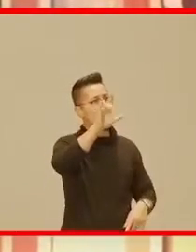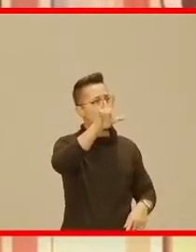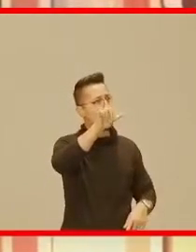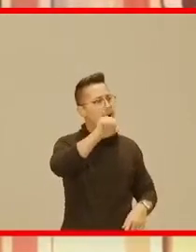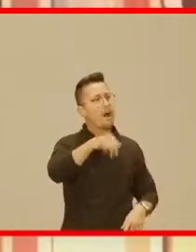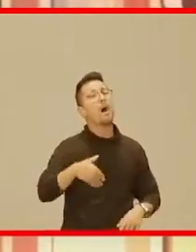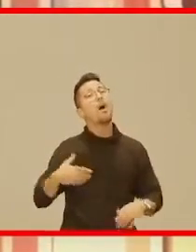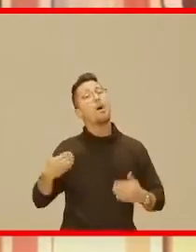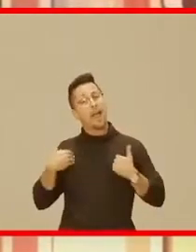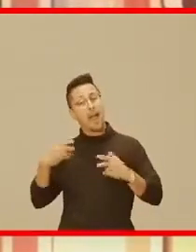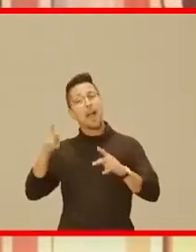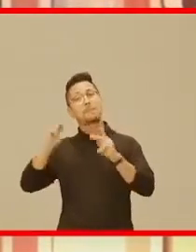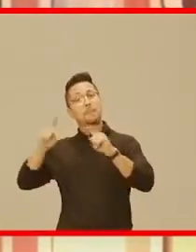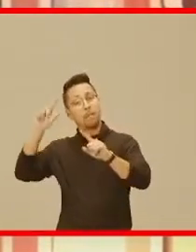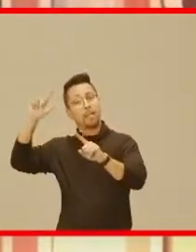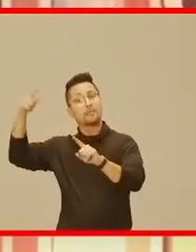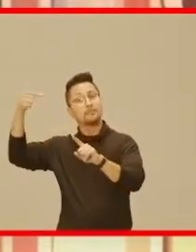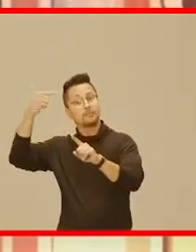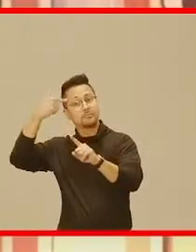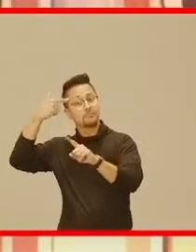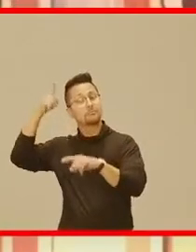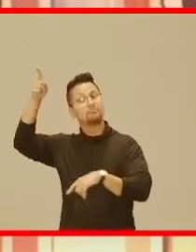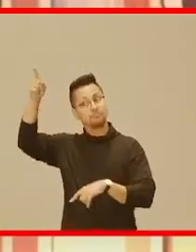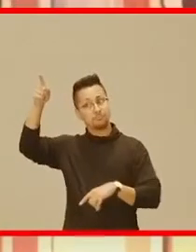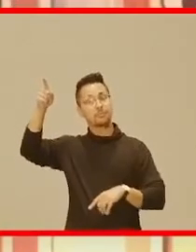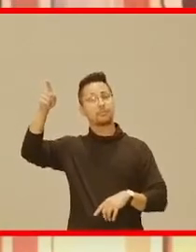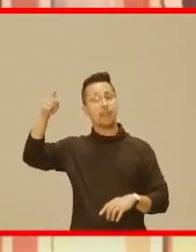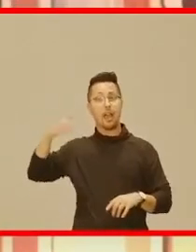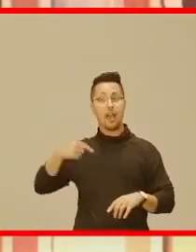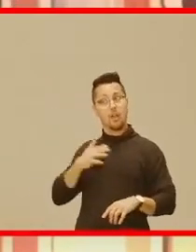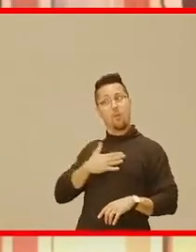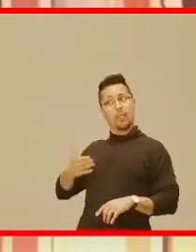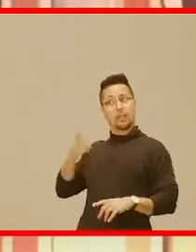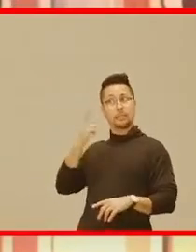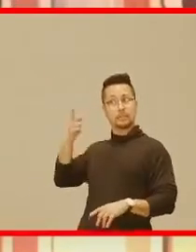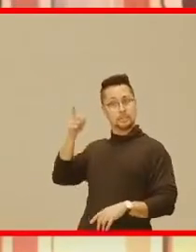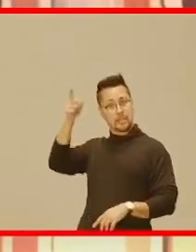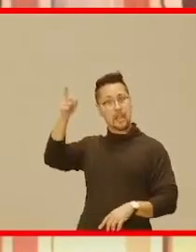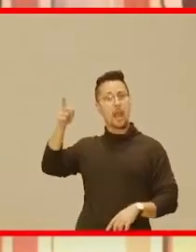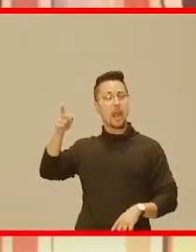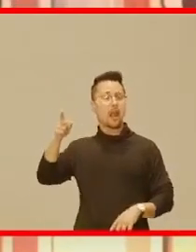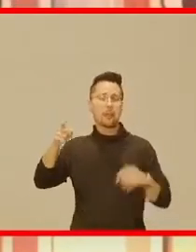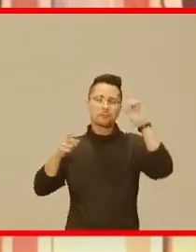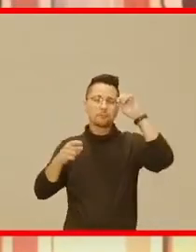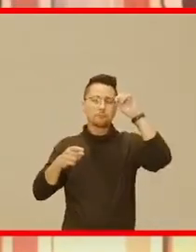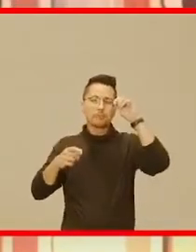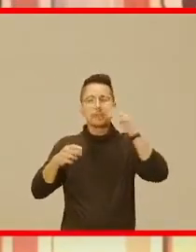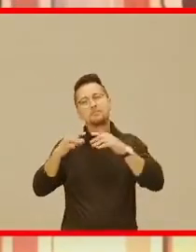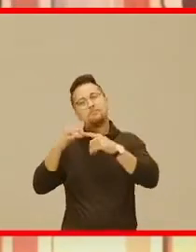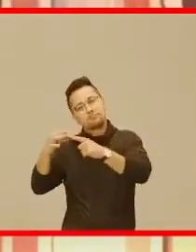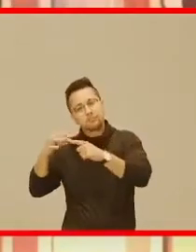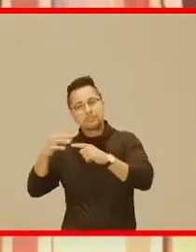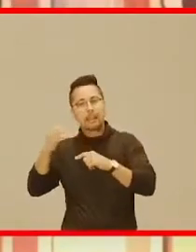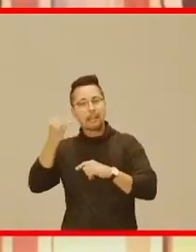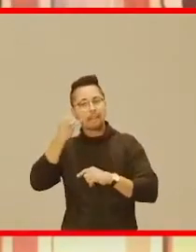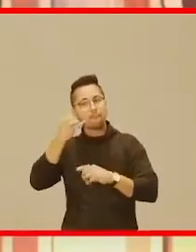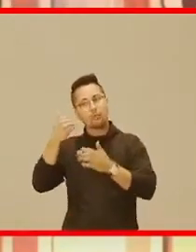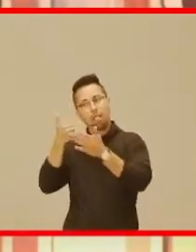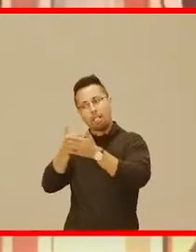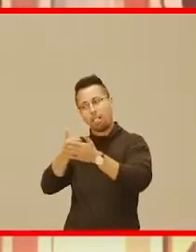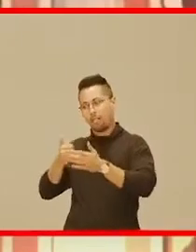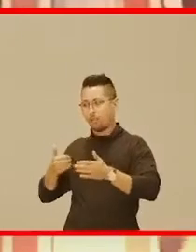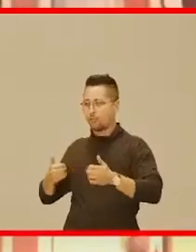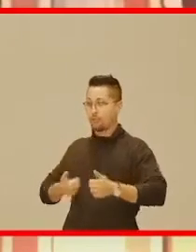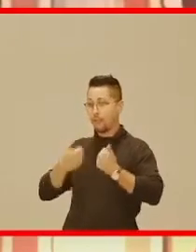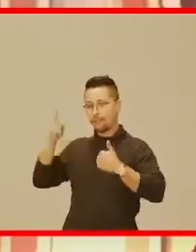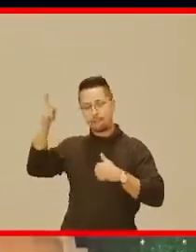County delegation that I could go see, and they're going to be a lot more, especially if you're fairly close by. Yeah. To go One see. thing I would like to add